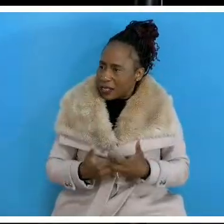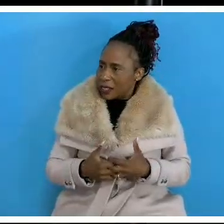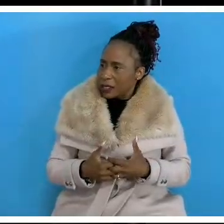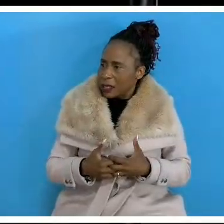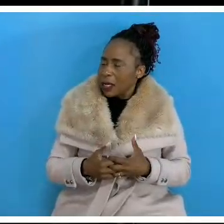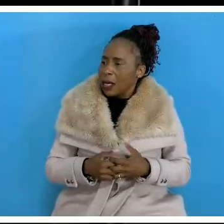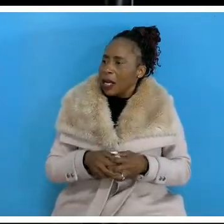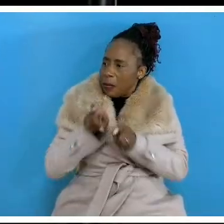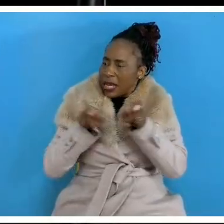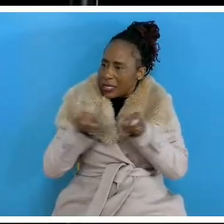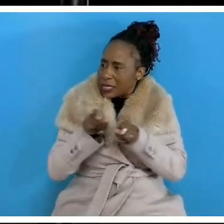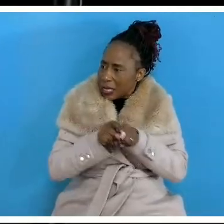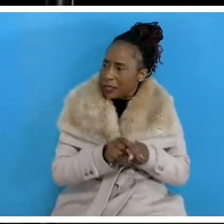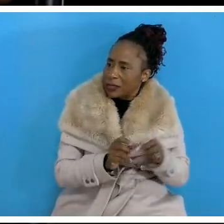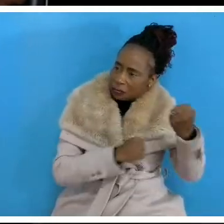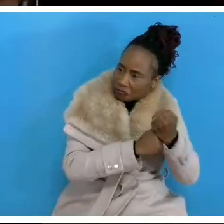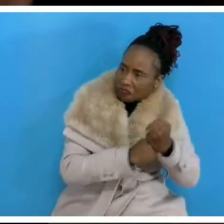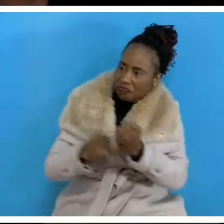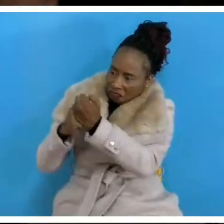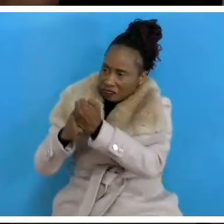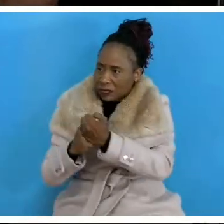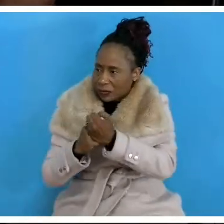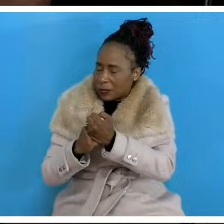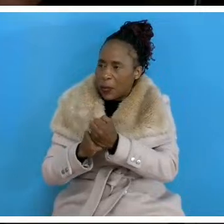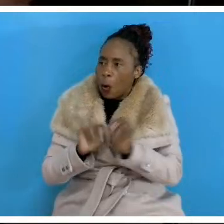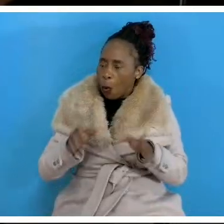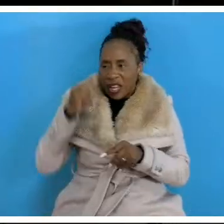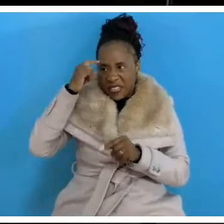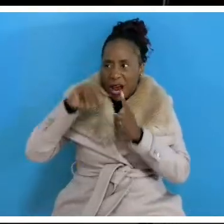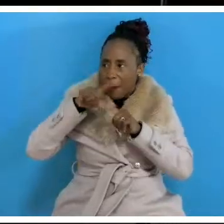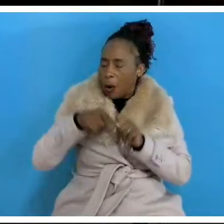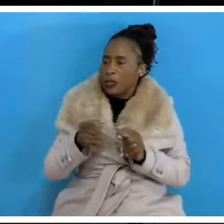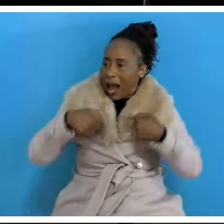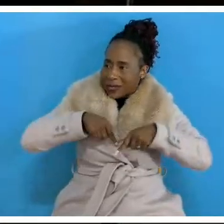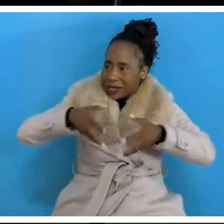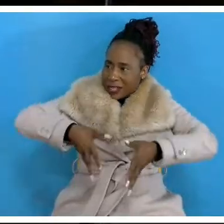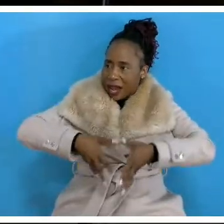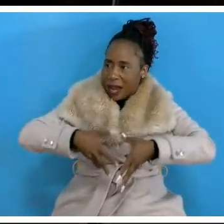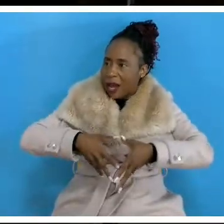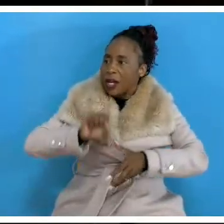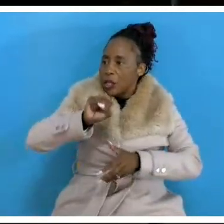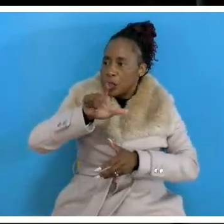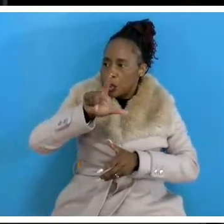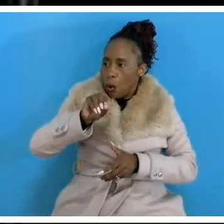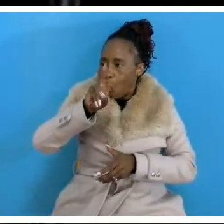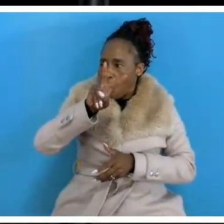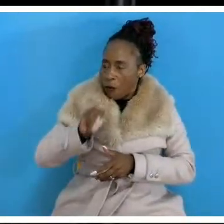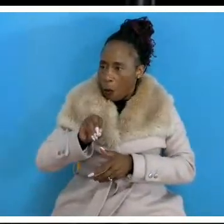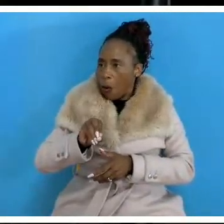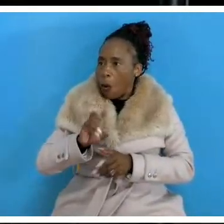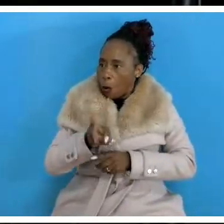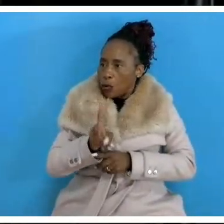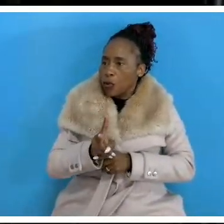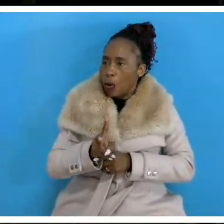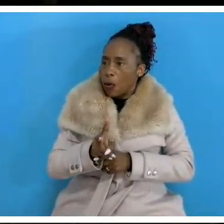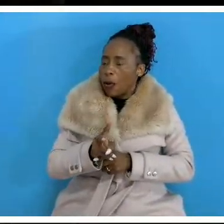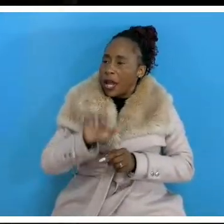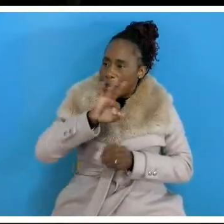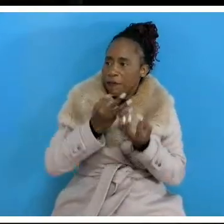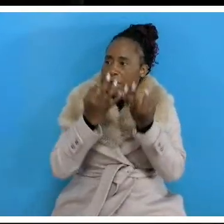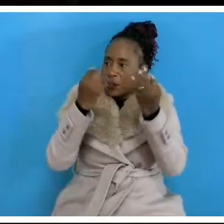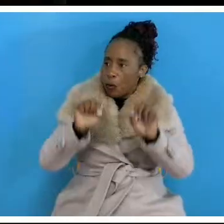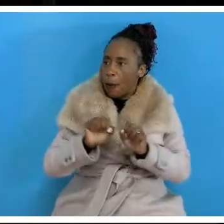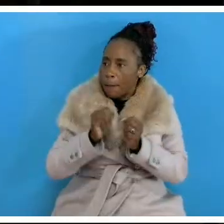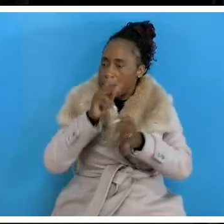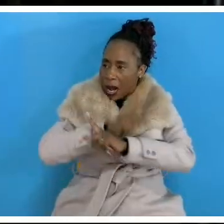kabantu. And we don't only think about Eldorado Park, but we think about Slovo Park, as they also assisted us with that, and Freedom Park.